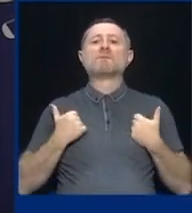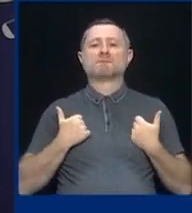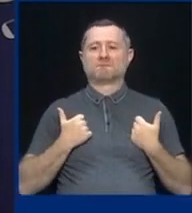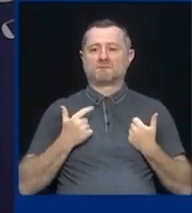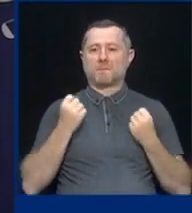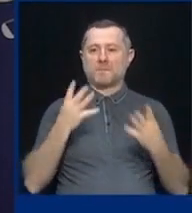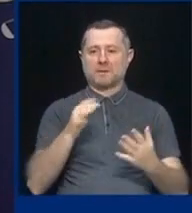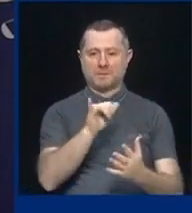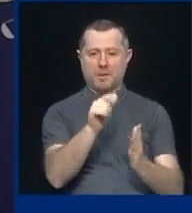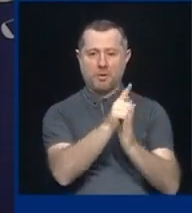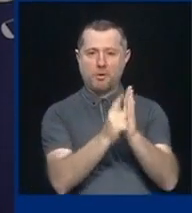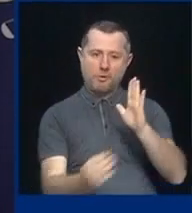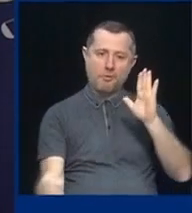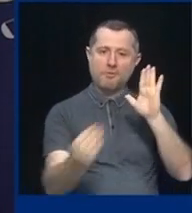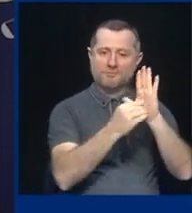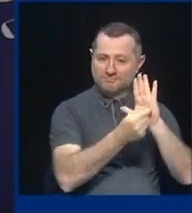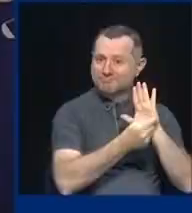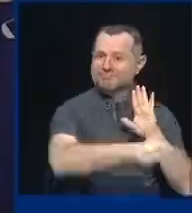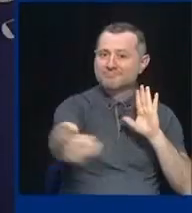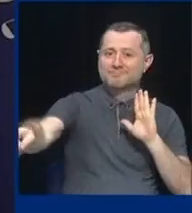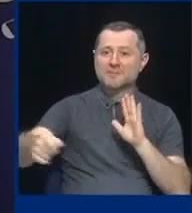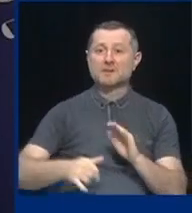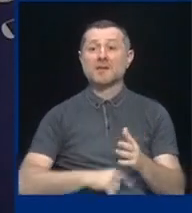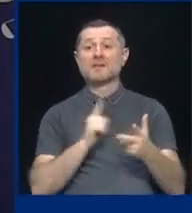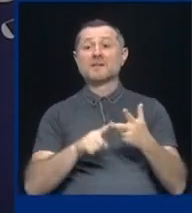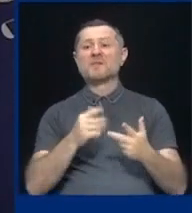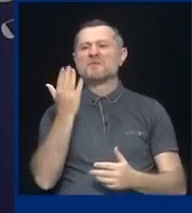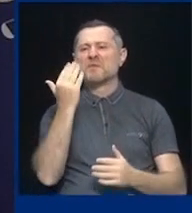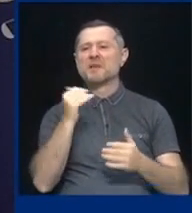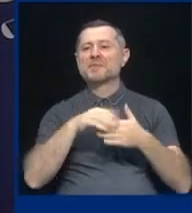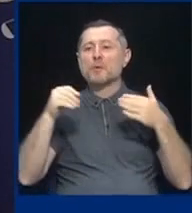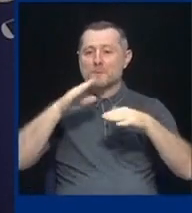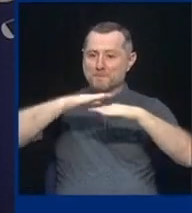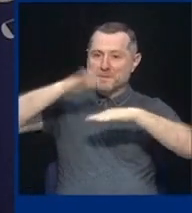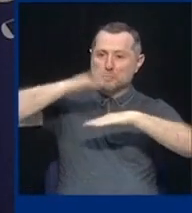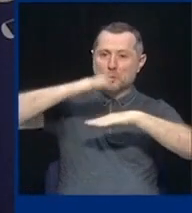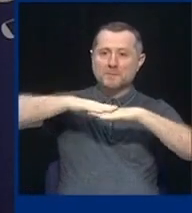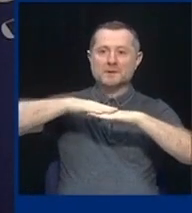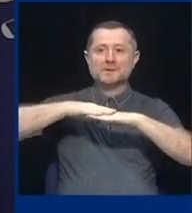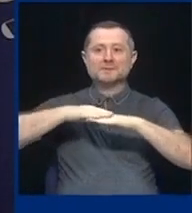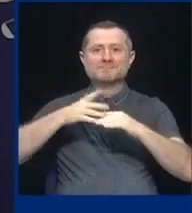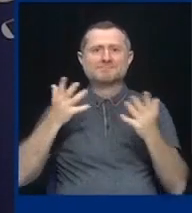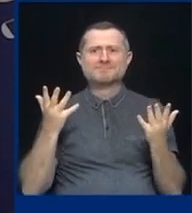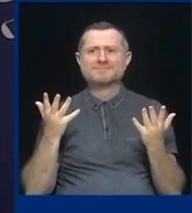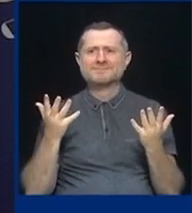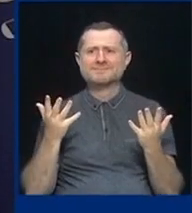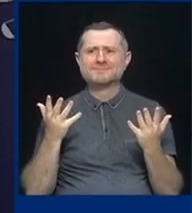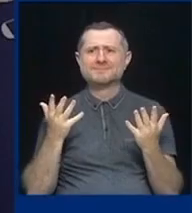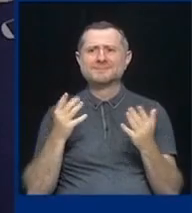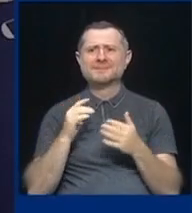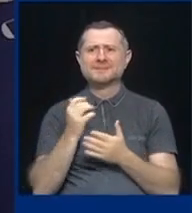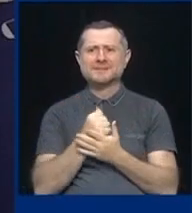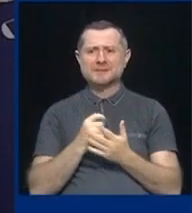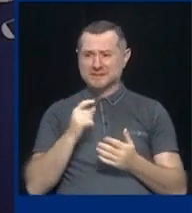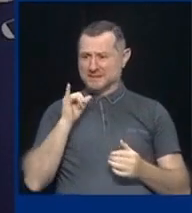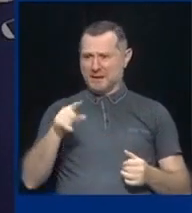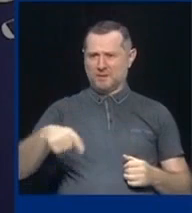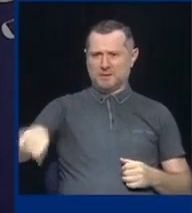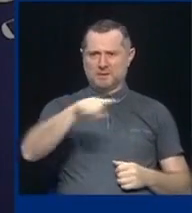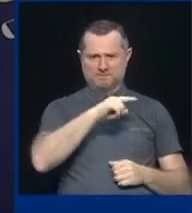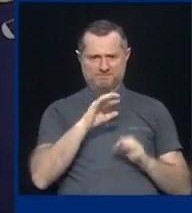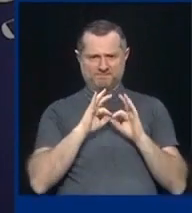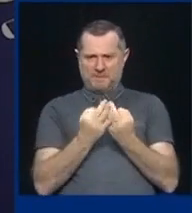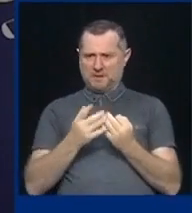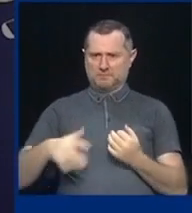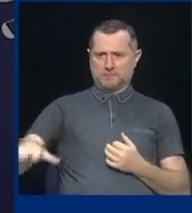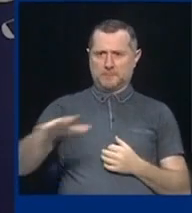that law. $15 minimum wage, the highest minimum wage in the nation, lifting millions of families'